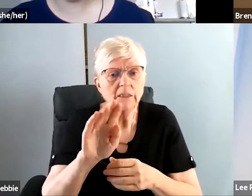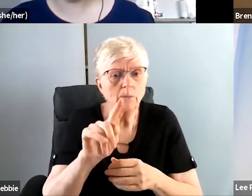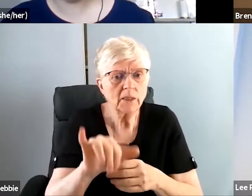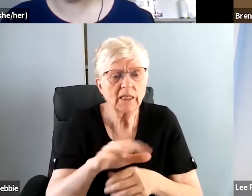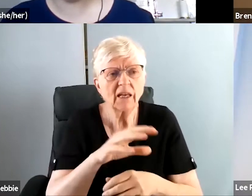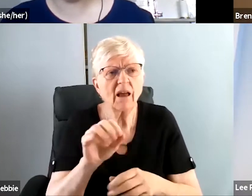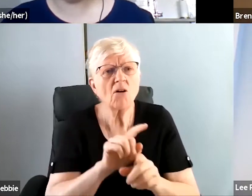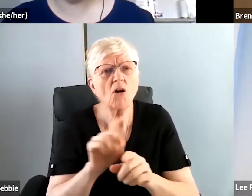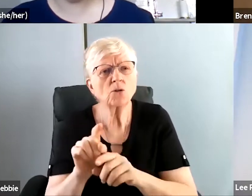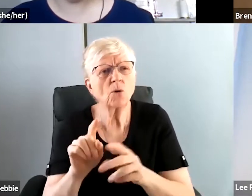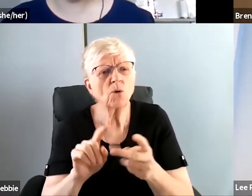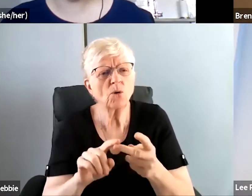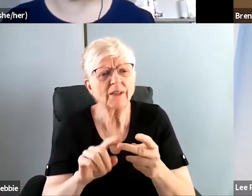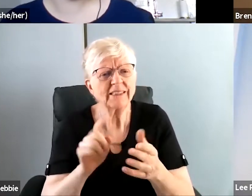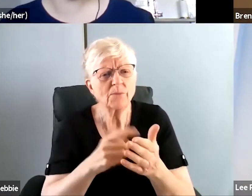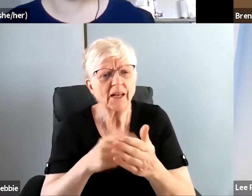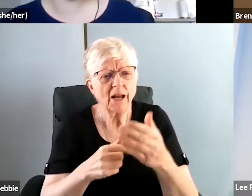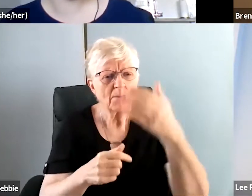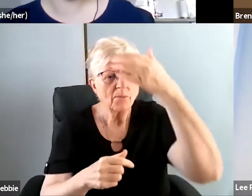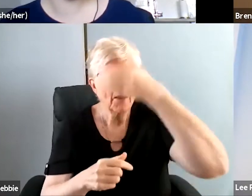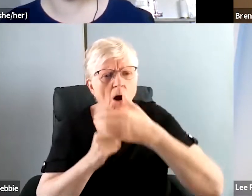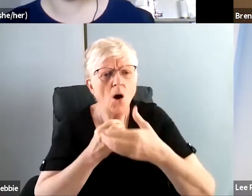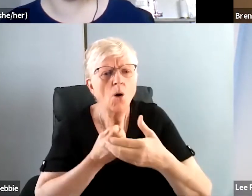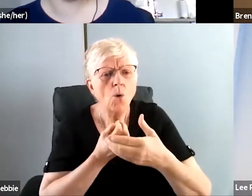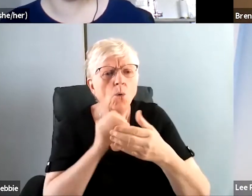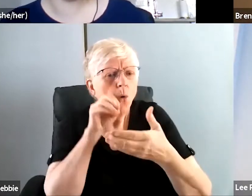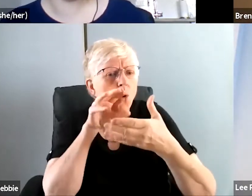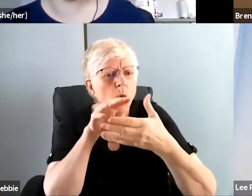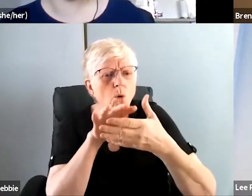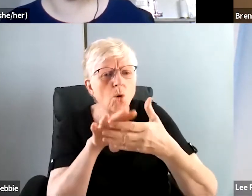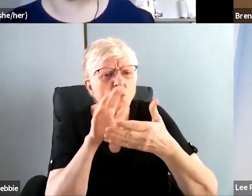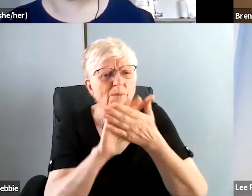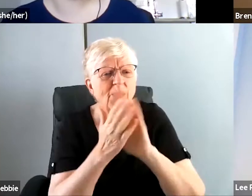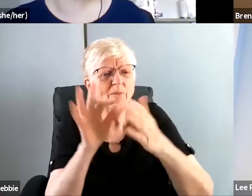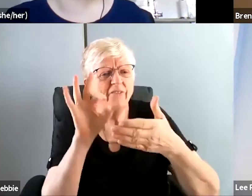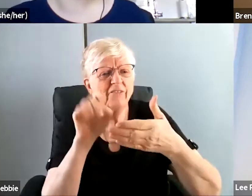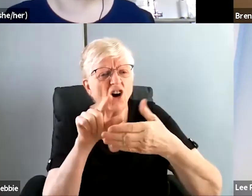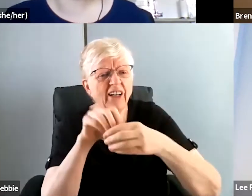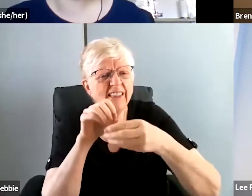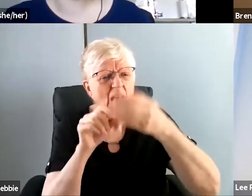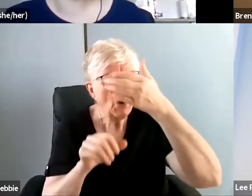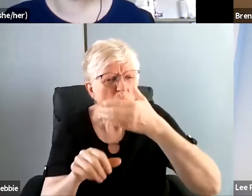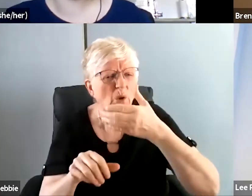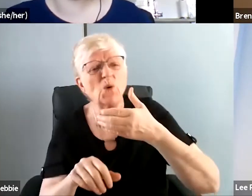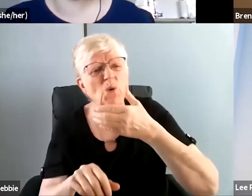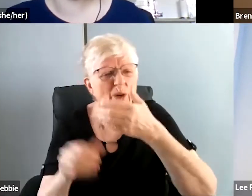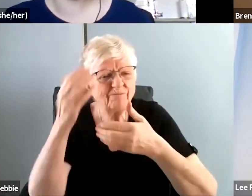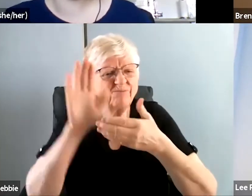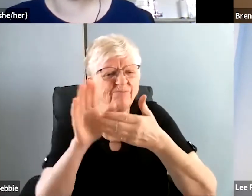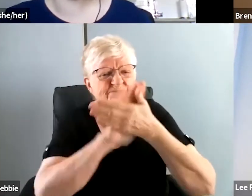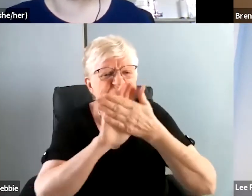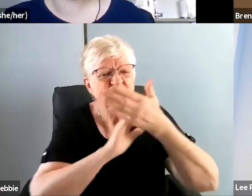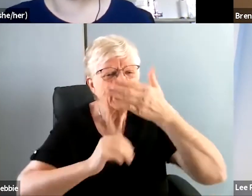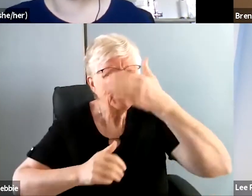terms of the fogging up nature of it too was mentioned as well. But I think that there was still the call repeatedly